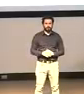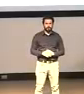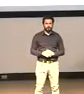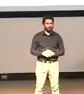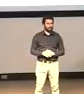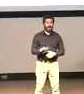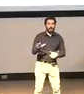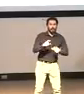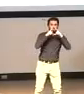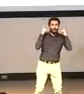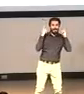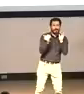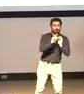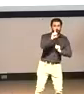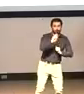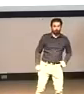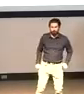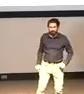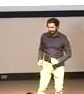And put back on my mask.